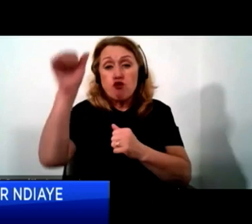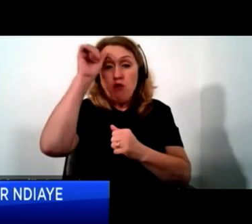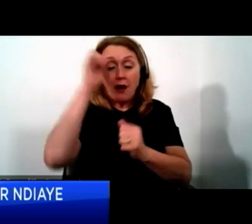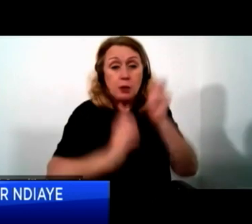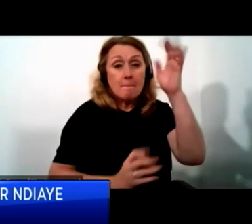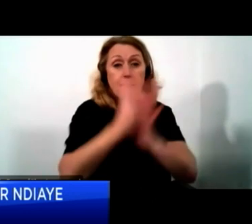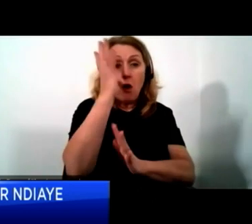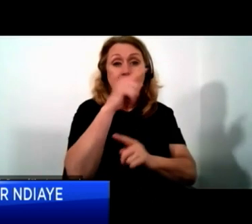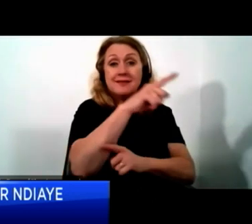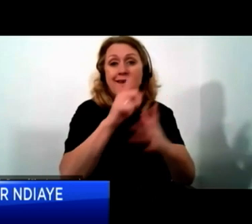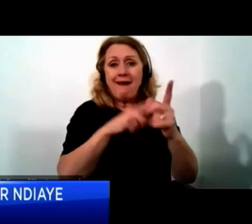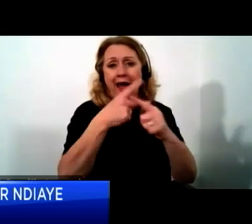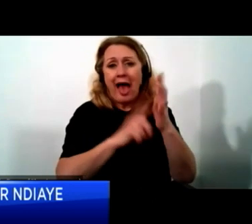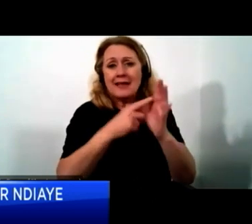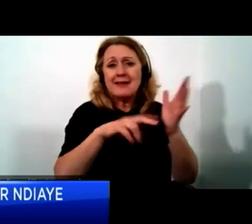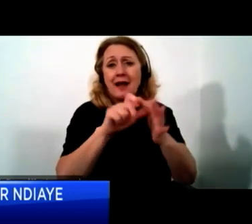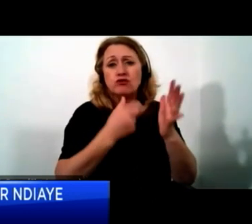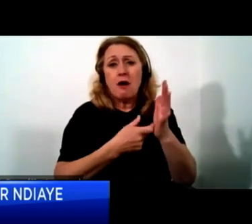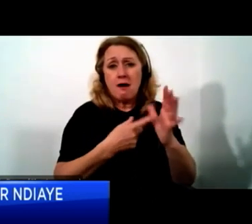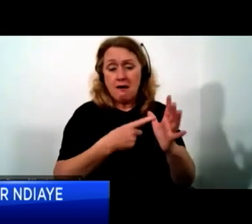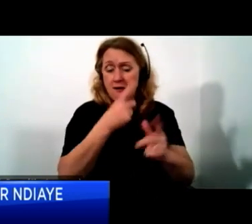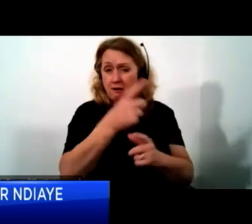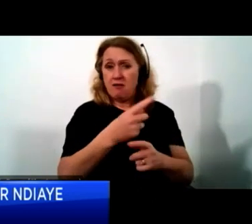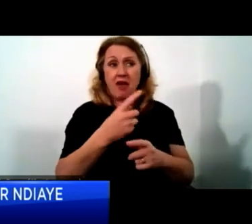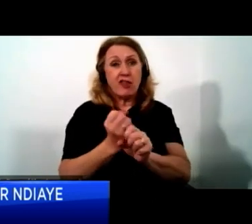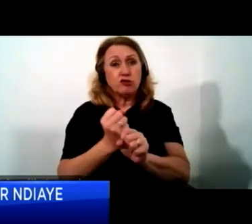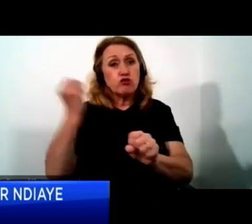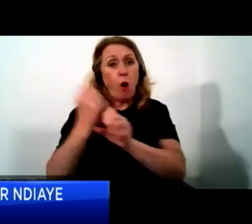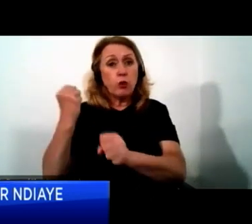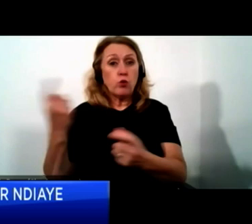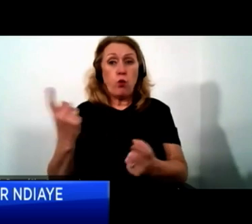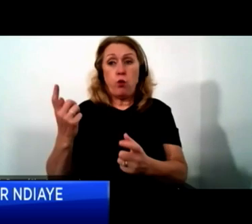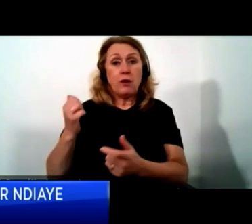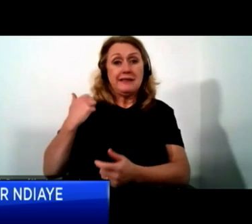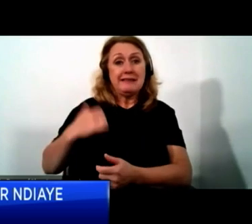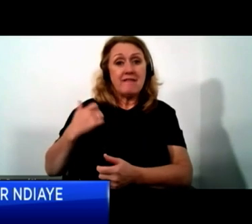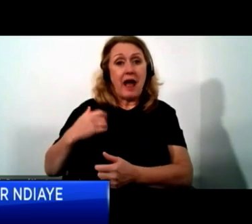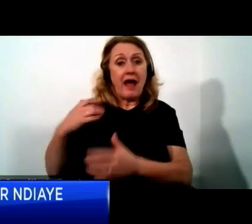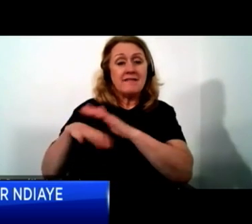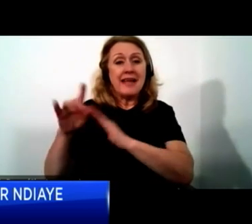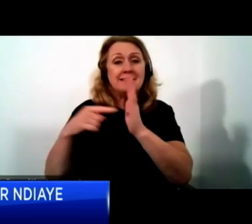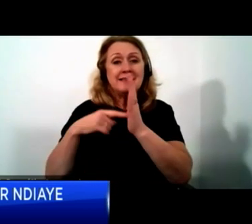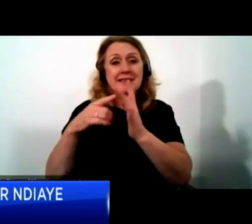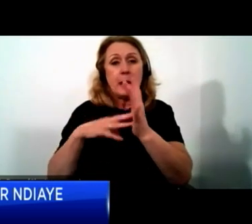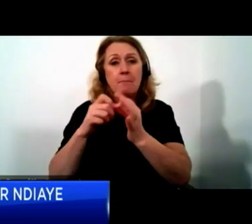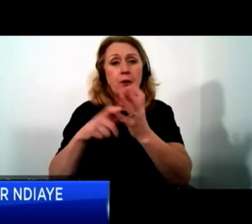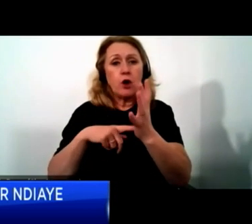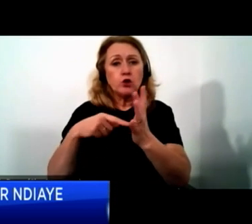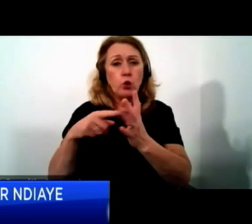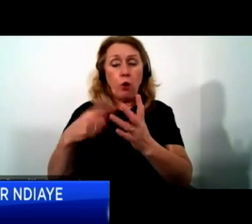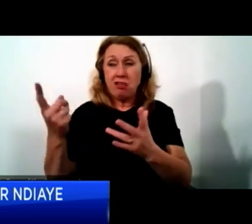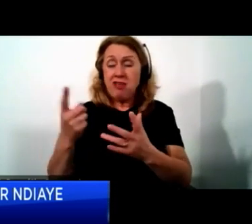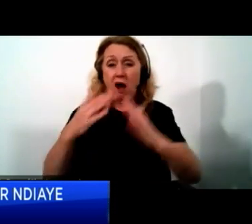of Alexandria than the scrolls of wisdom that have survived in Timbuktu. There are pyramids in